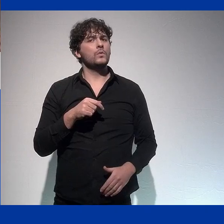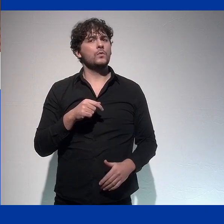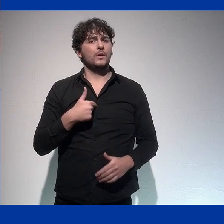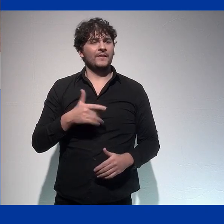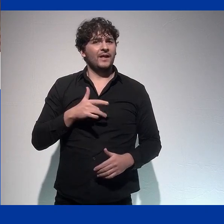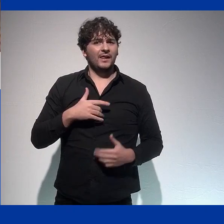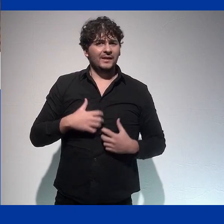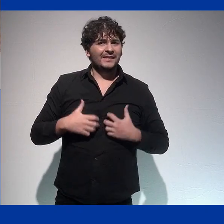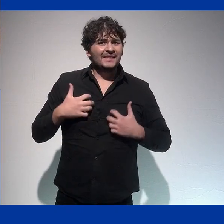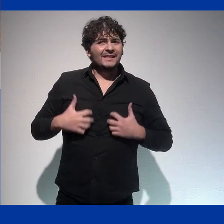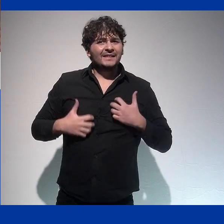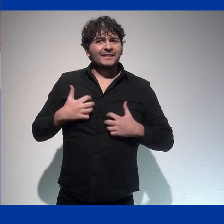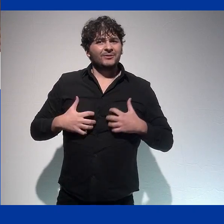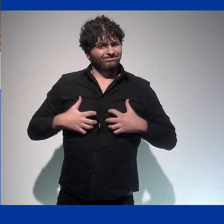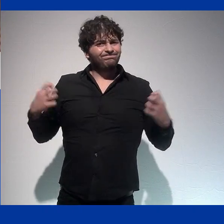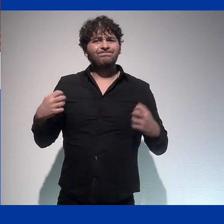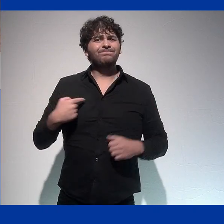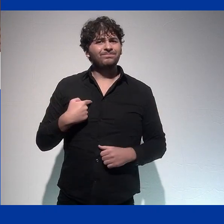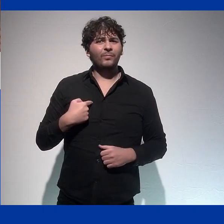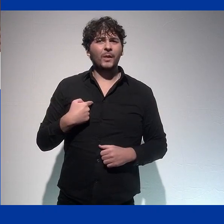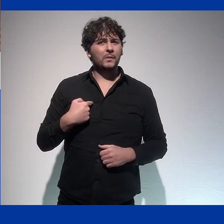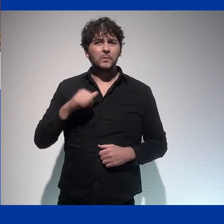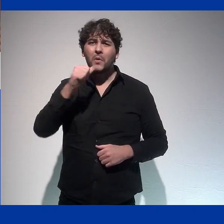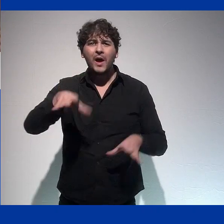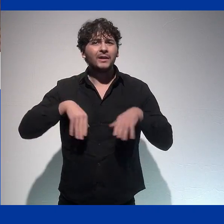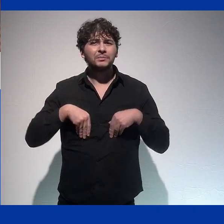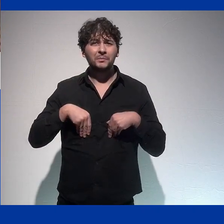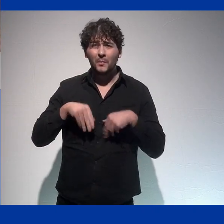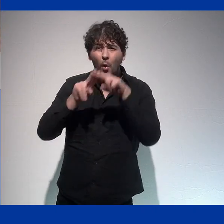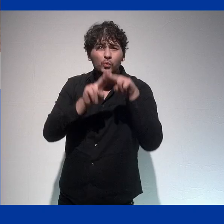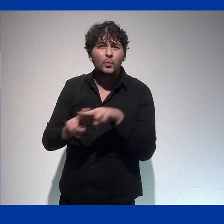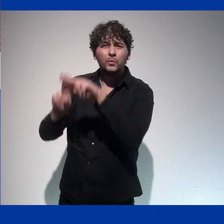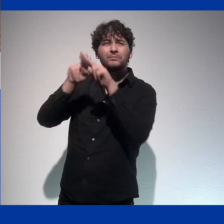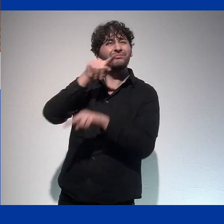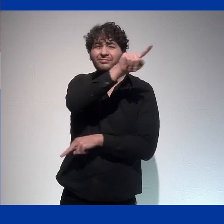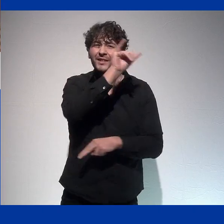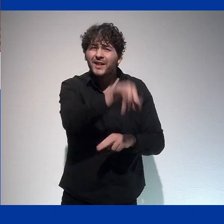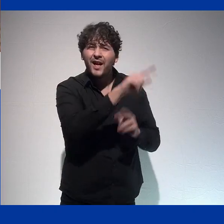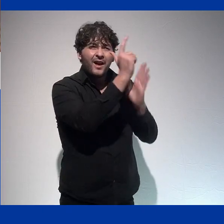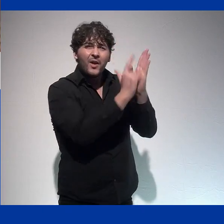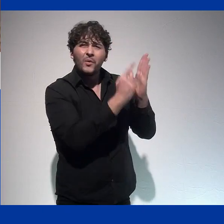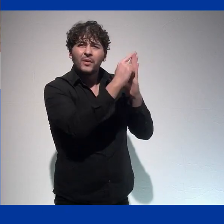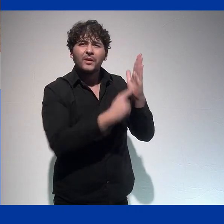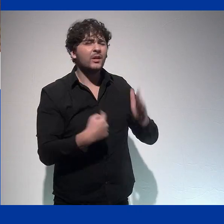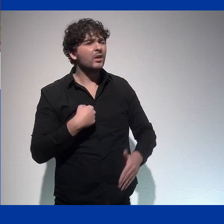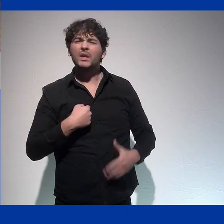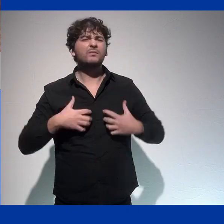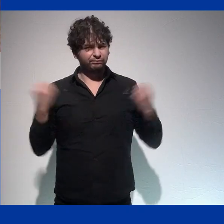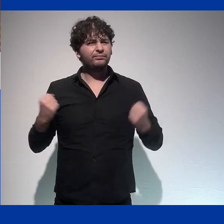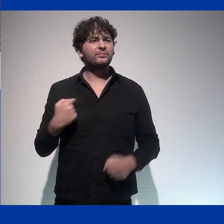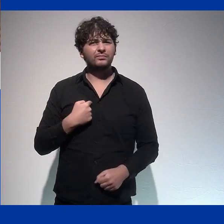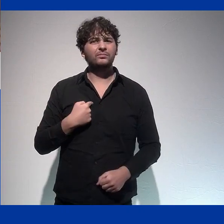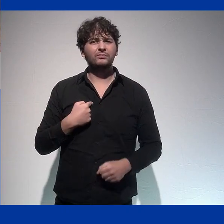at that point, a failure of European Union and of European countries, which is